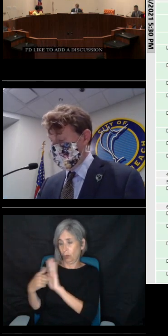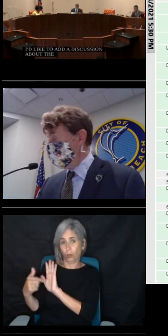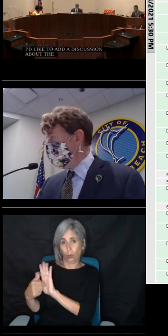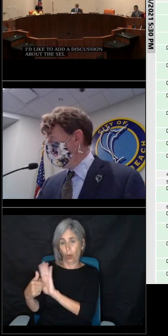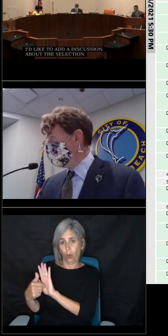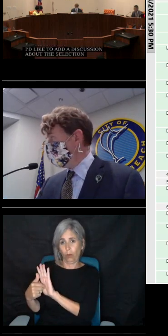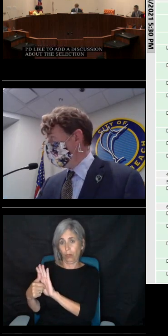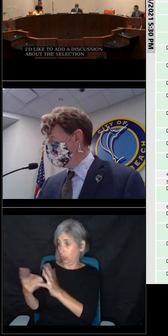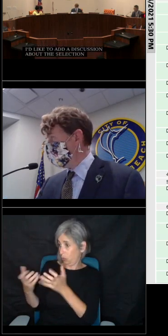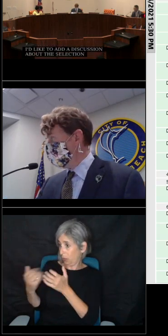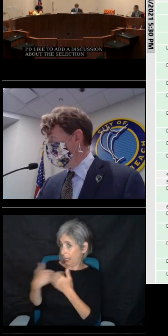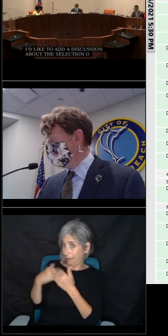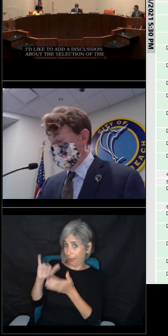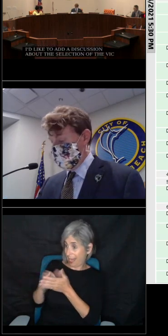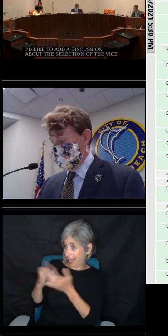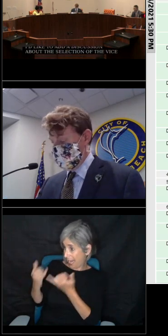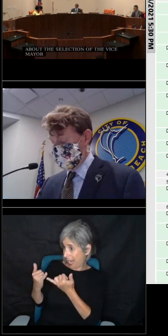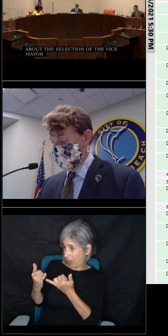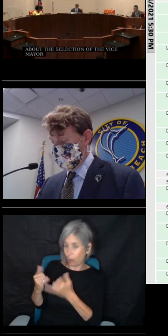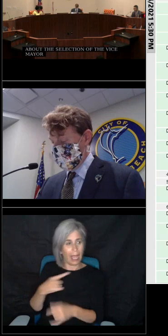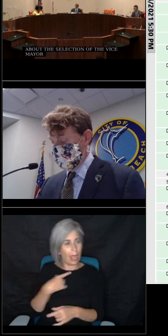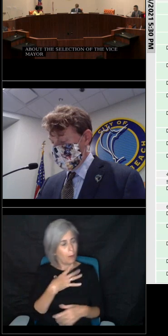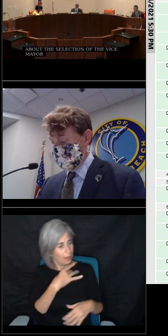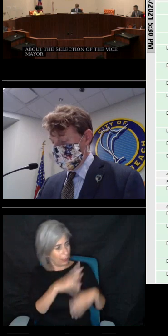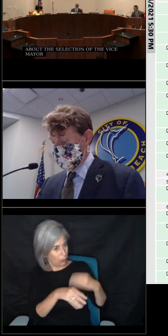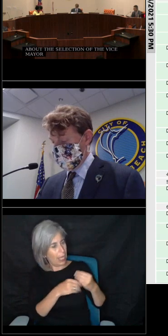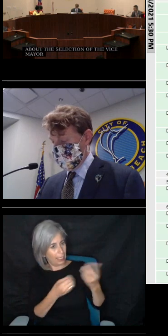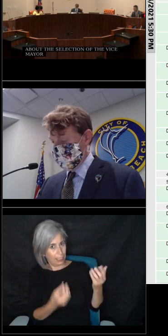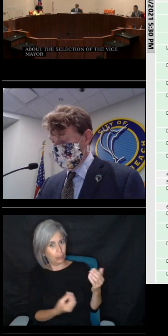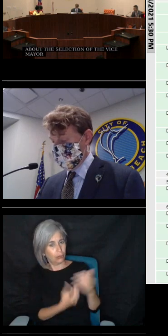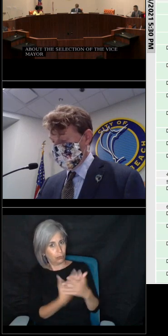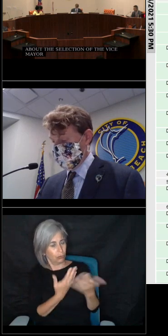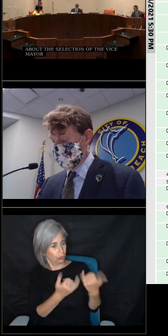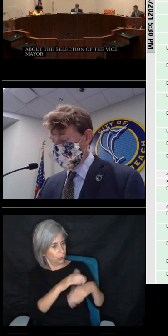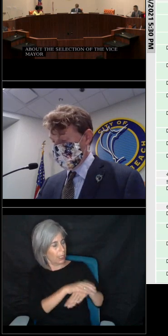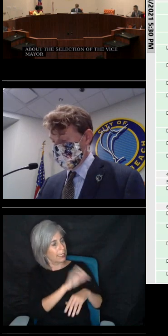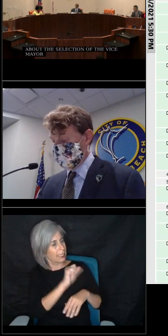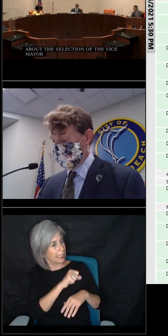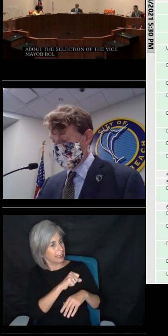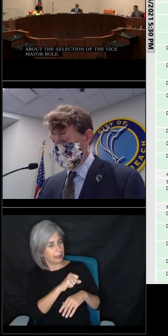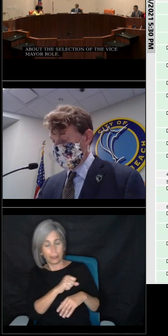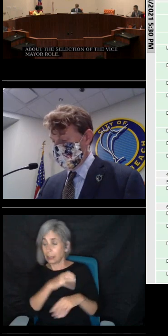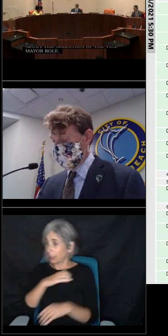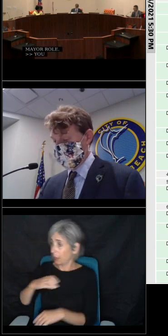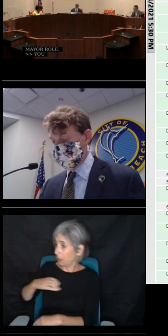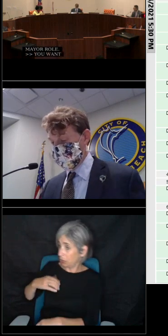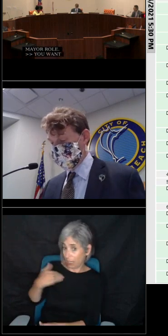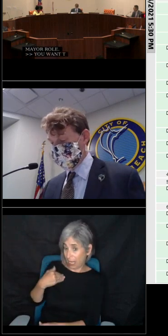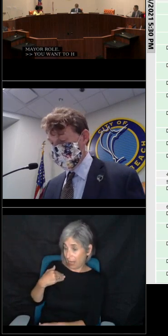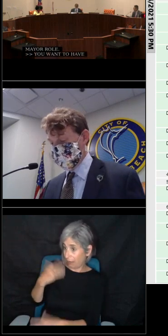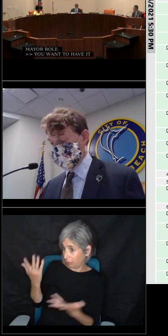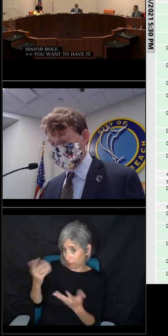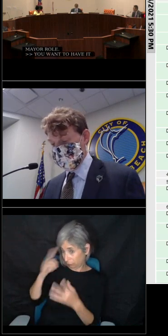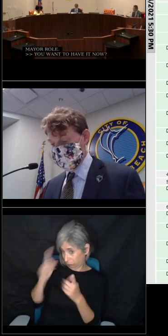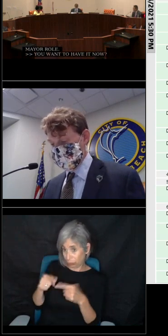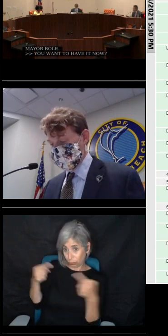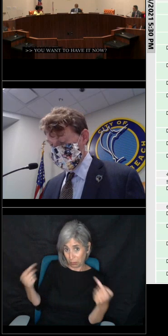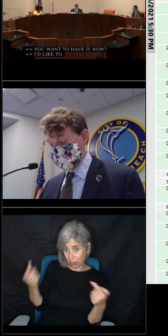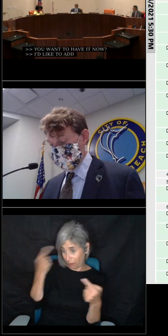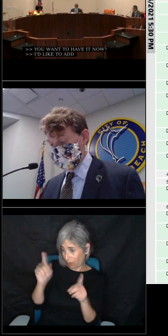Do you want to have that now or? Yes, I would like to add it for new tonight. Okay. Does the commission have any disagreement for that